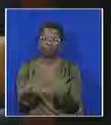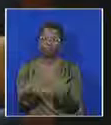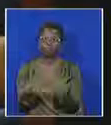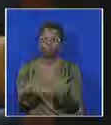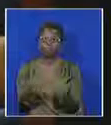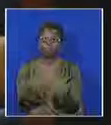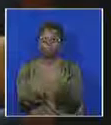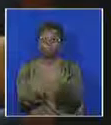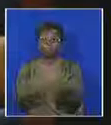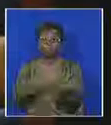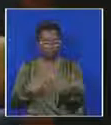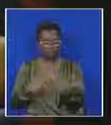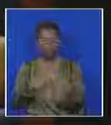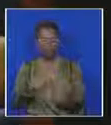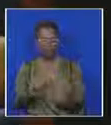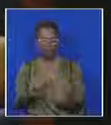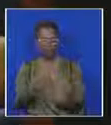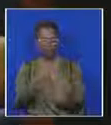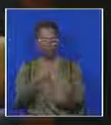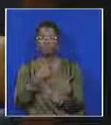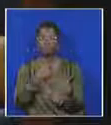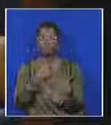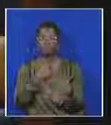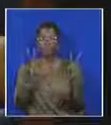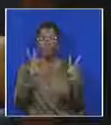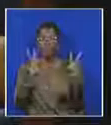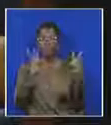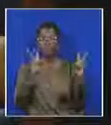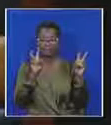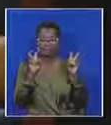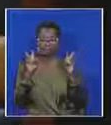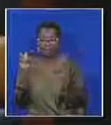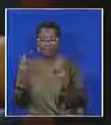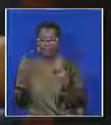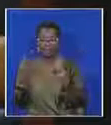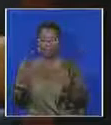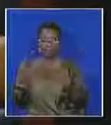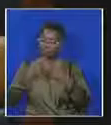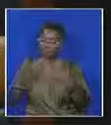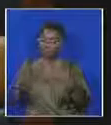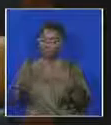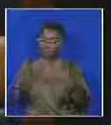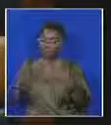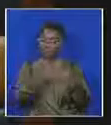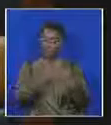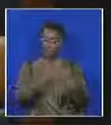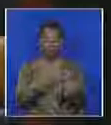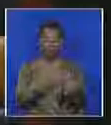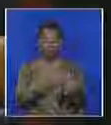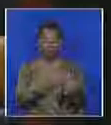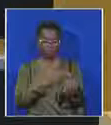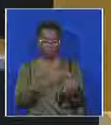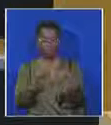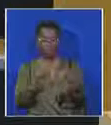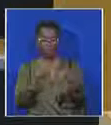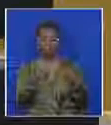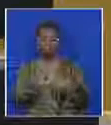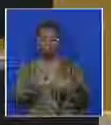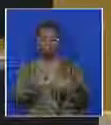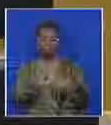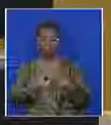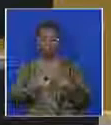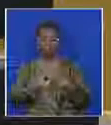Deputy President, we don't make statements that racially characterize members of the House.